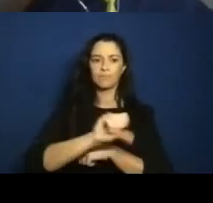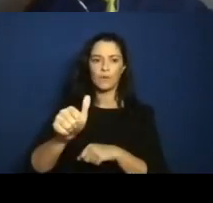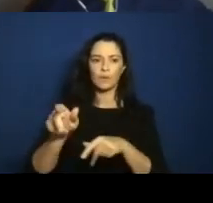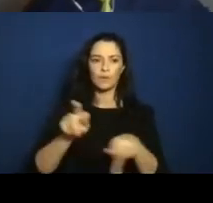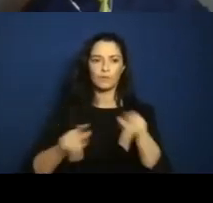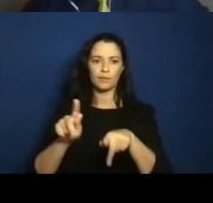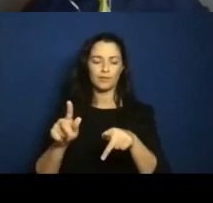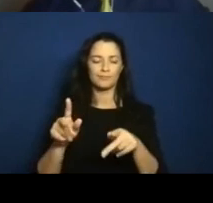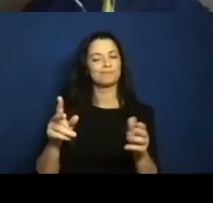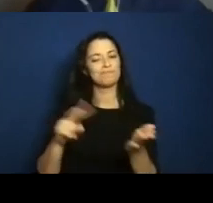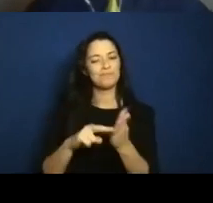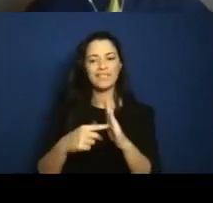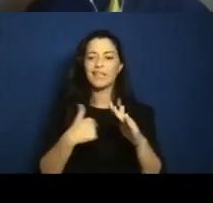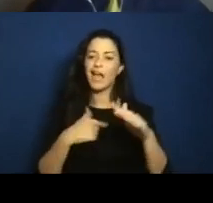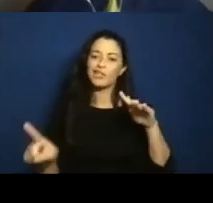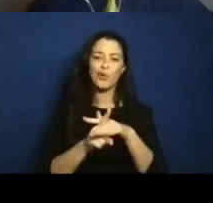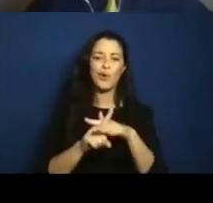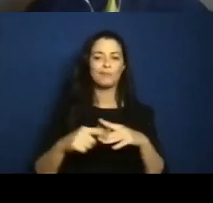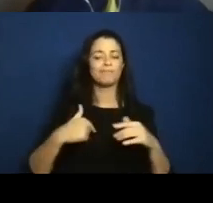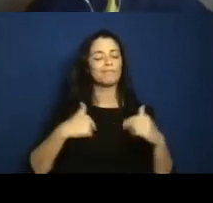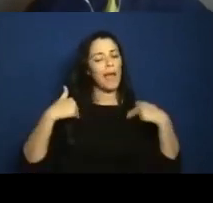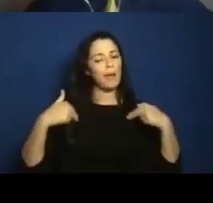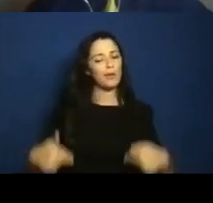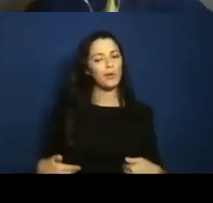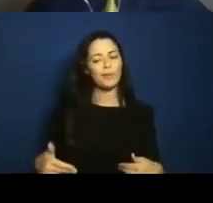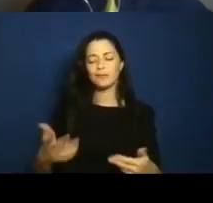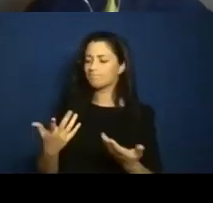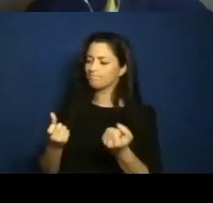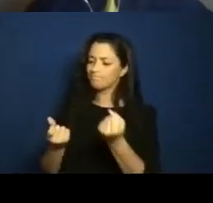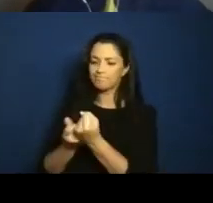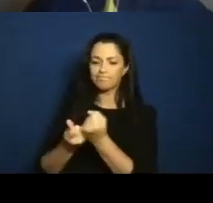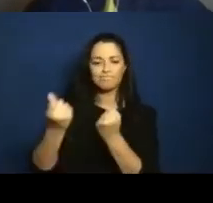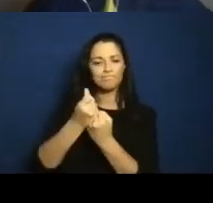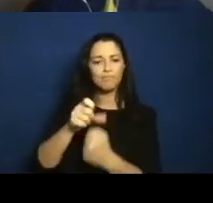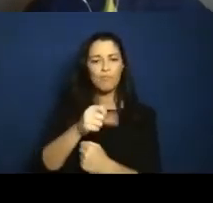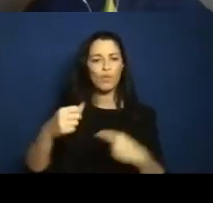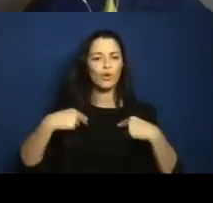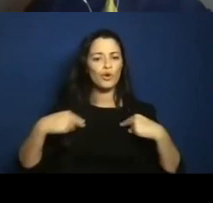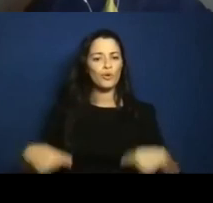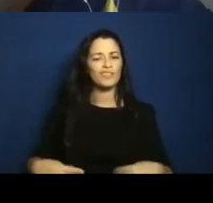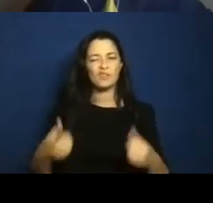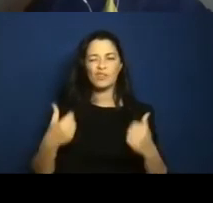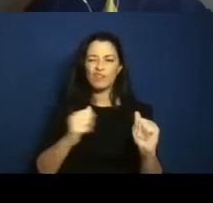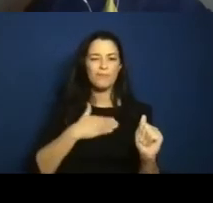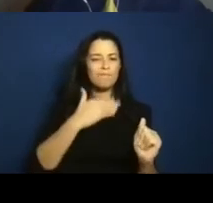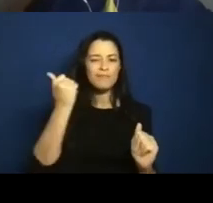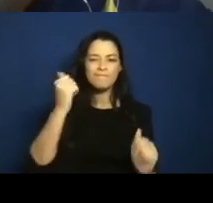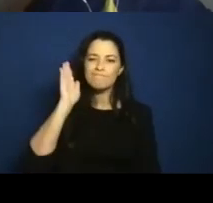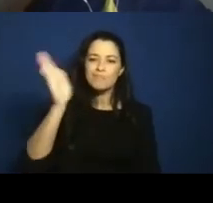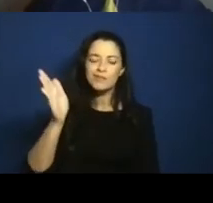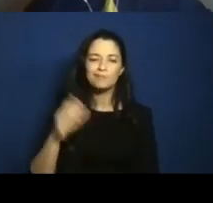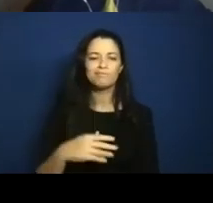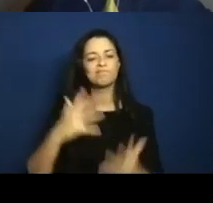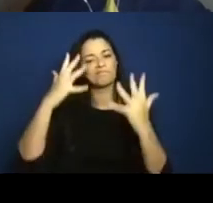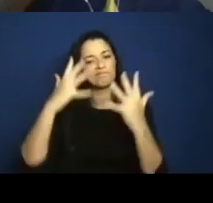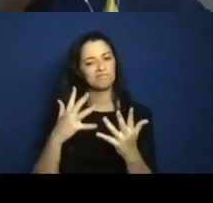my mentality of I am a human dealing with other humans and I'm gonna give it all I've got. And unfortunately, there were